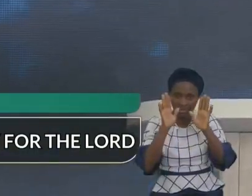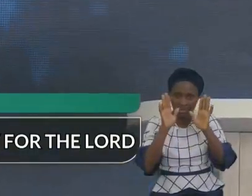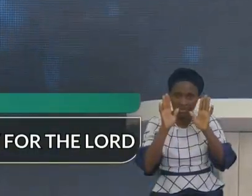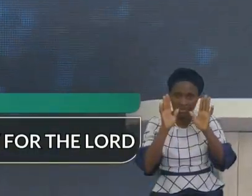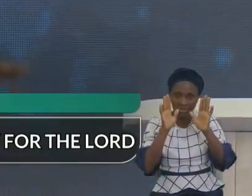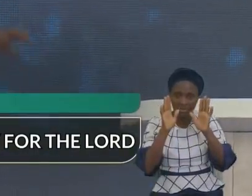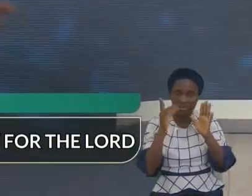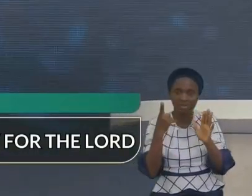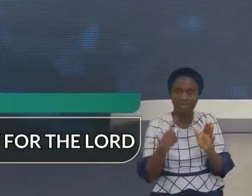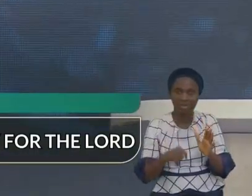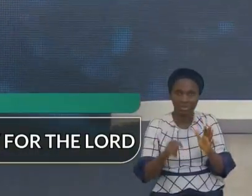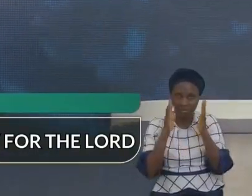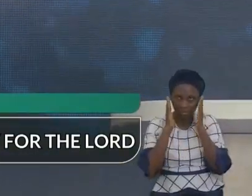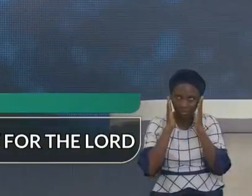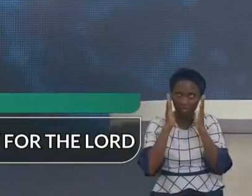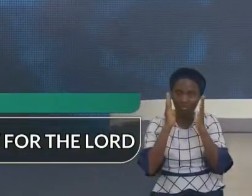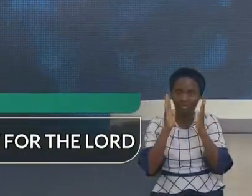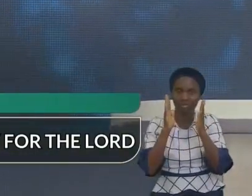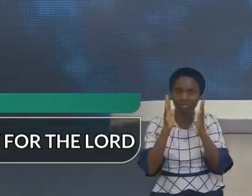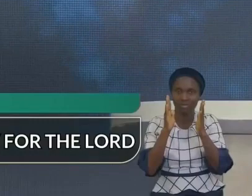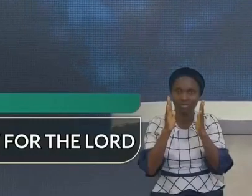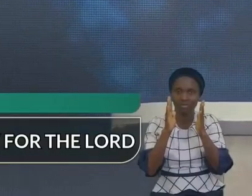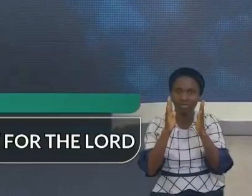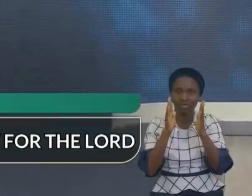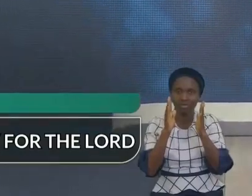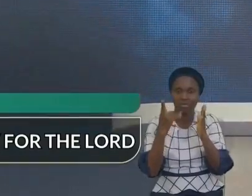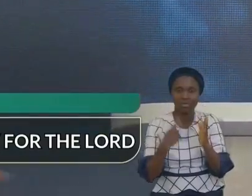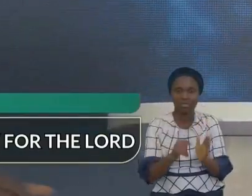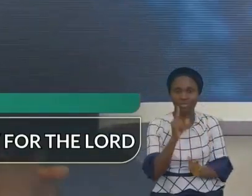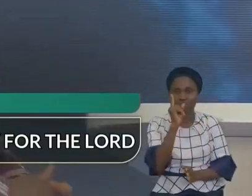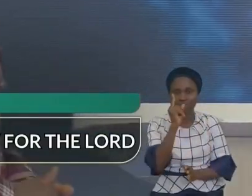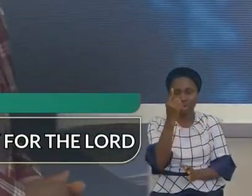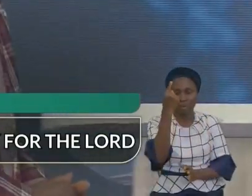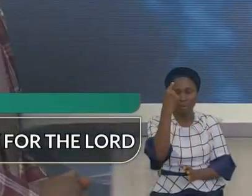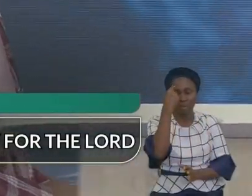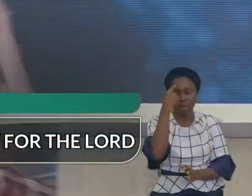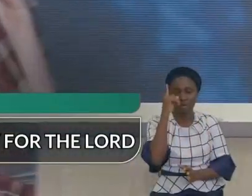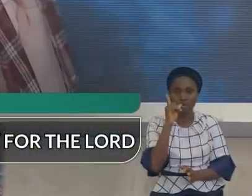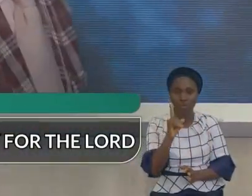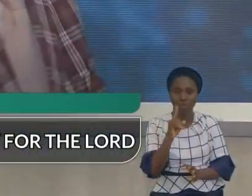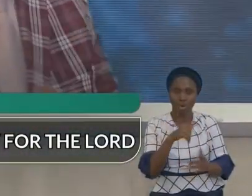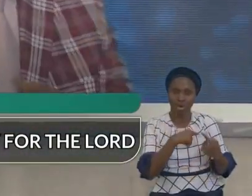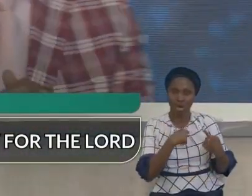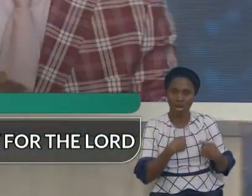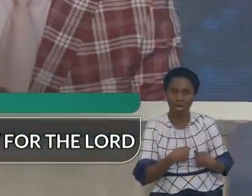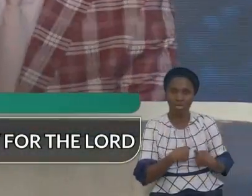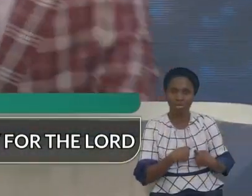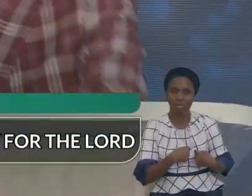one heart we devote to following the Lord.